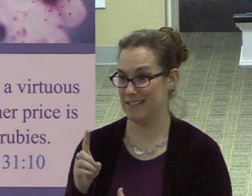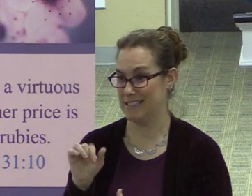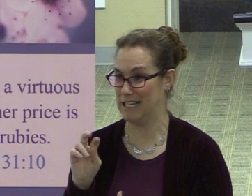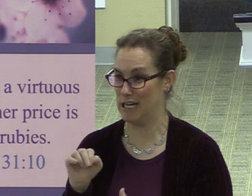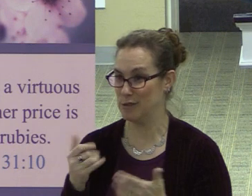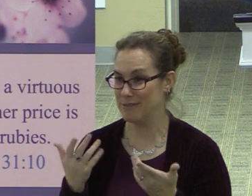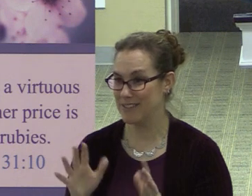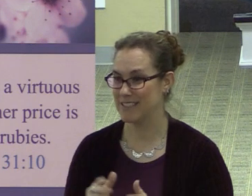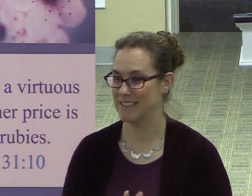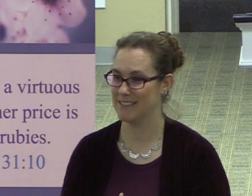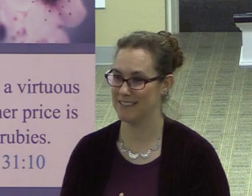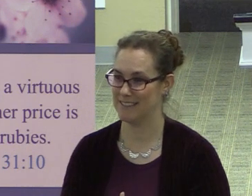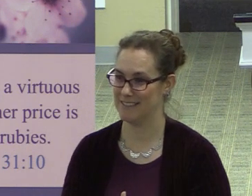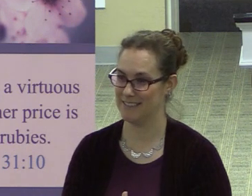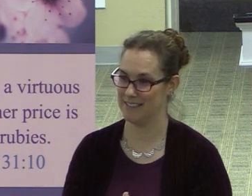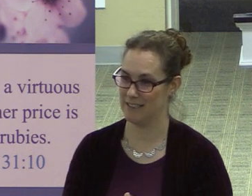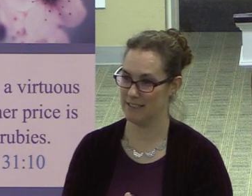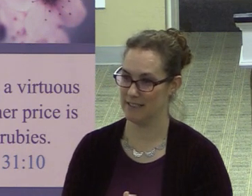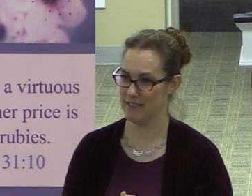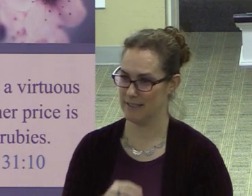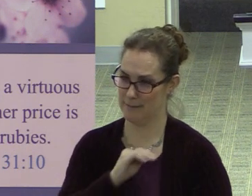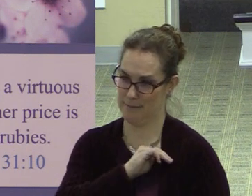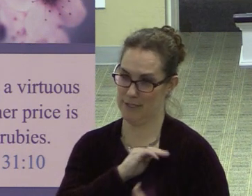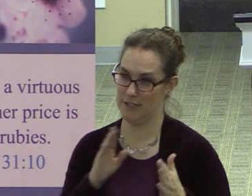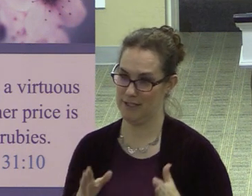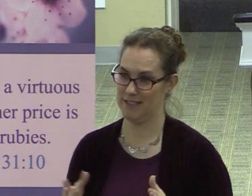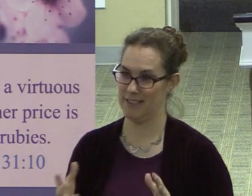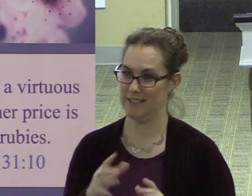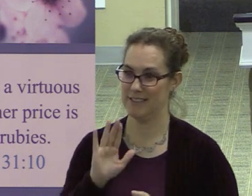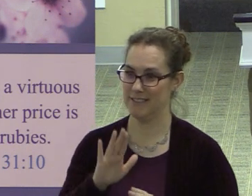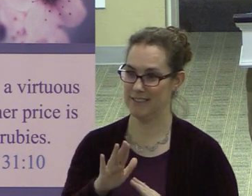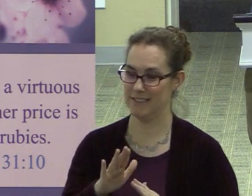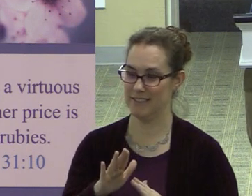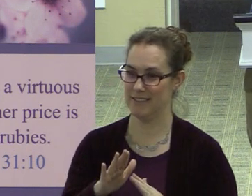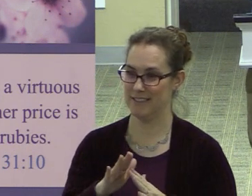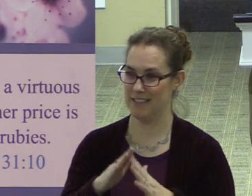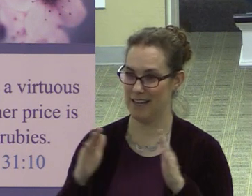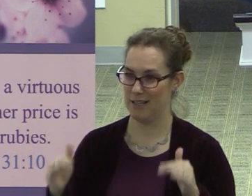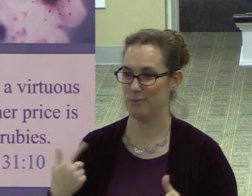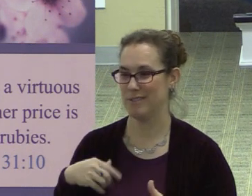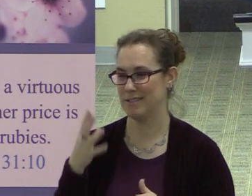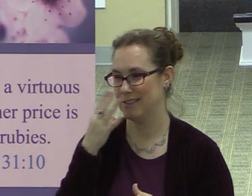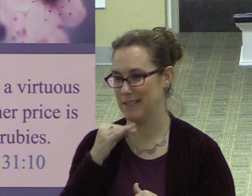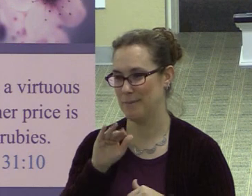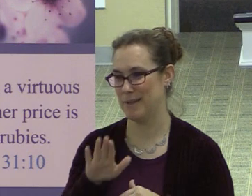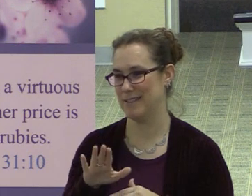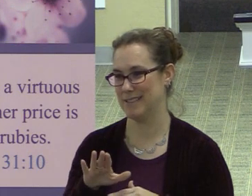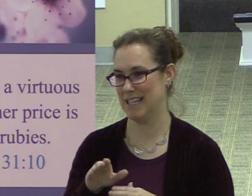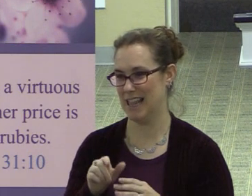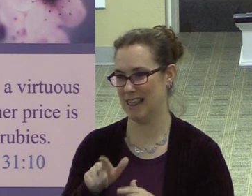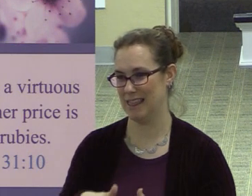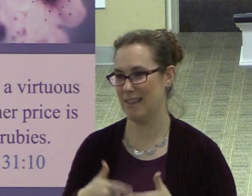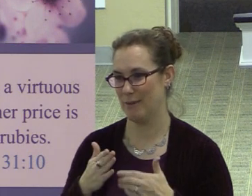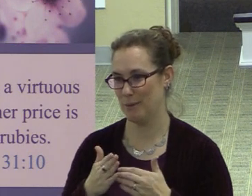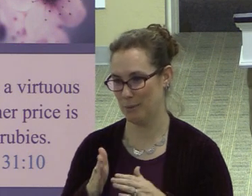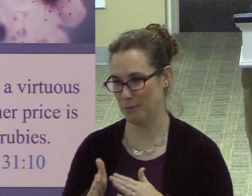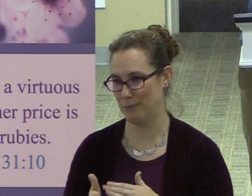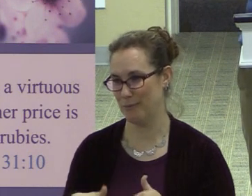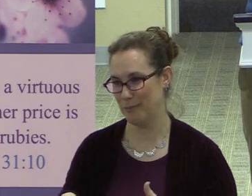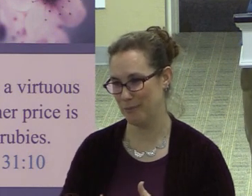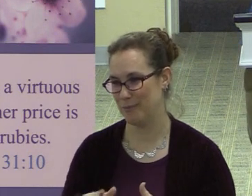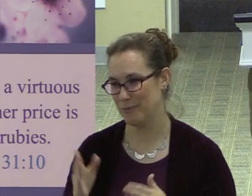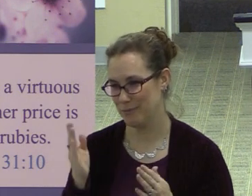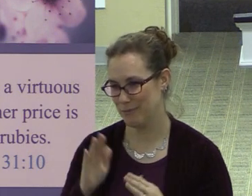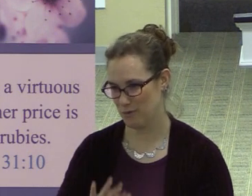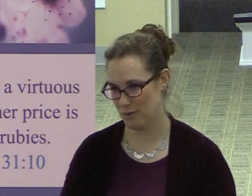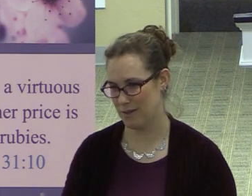done. Then the missionary takes us to his house. We sleep on his living room floor that night. And the morning, we